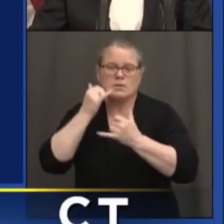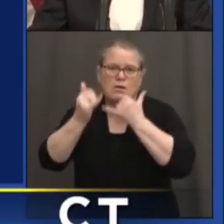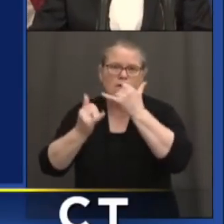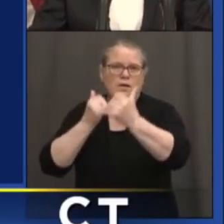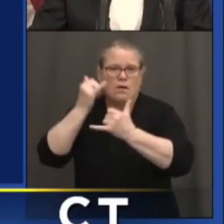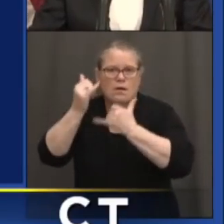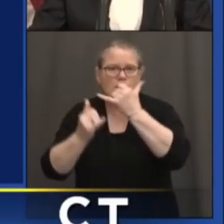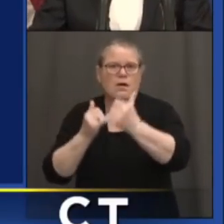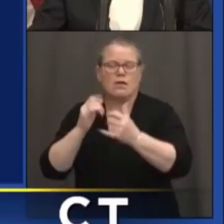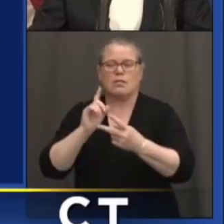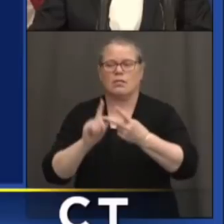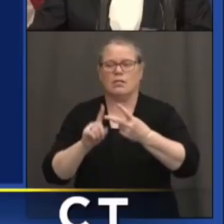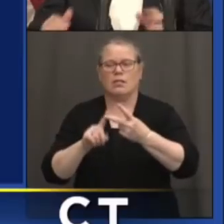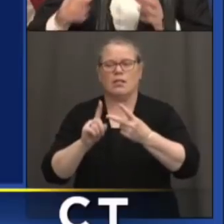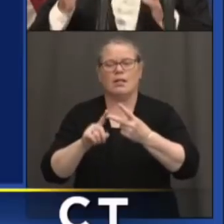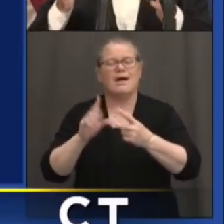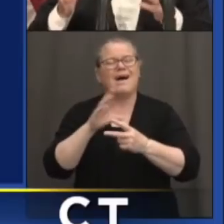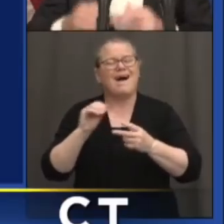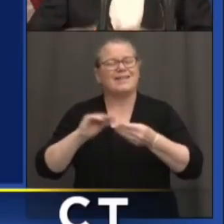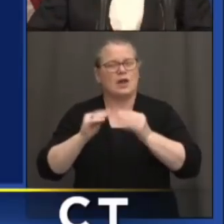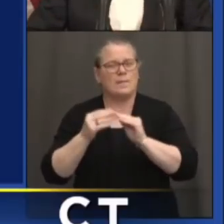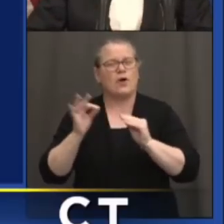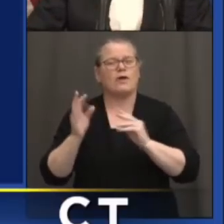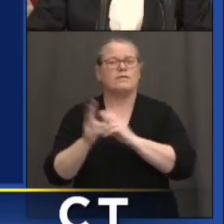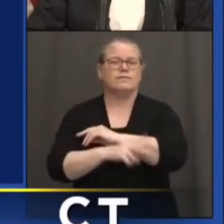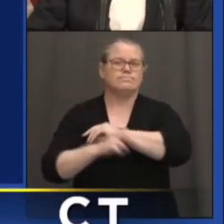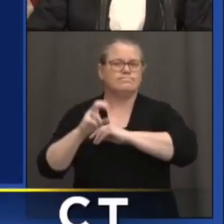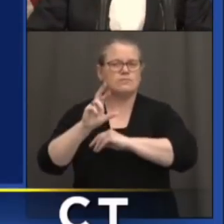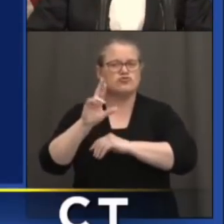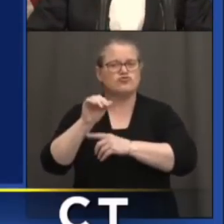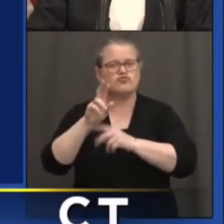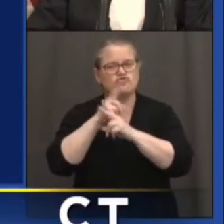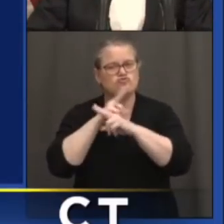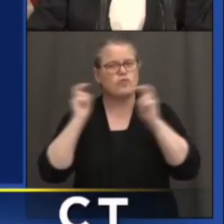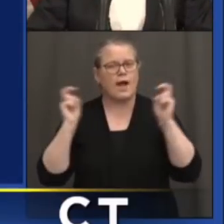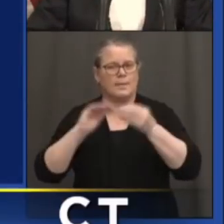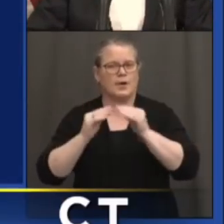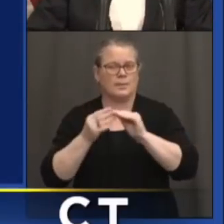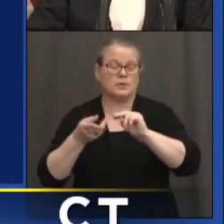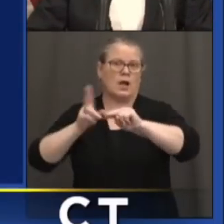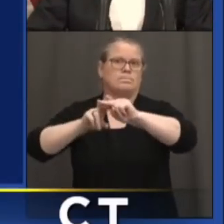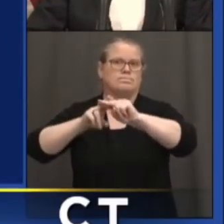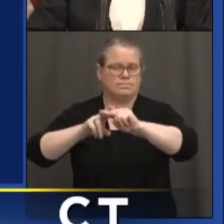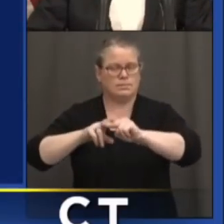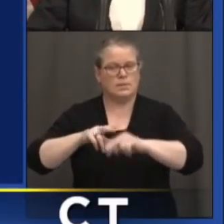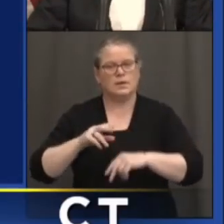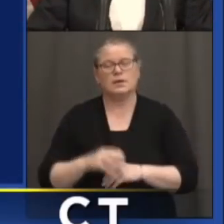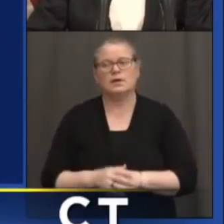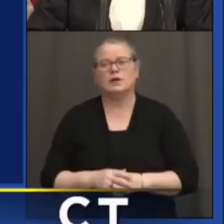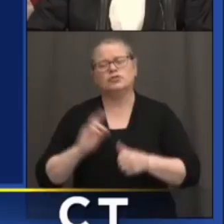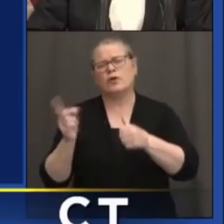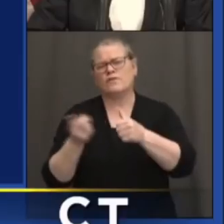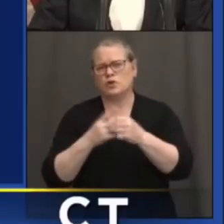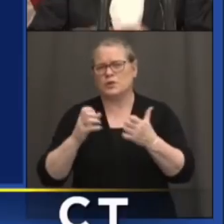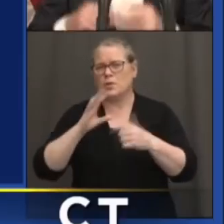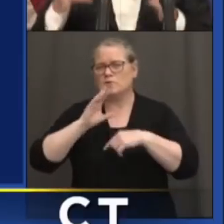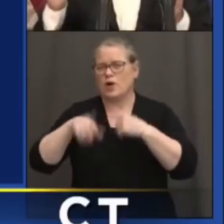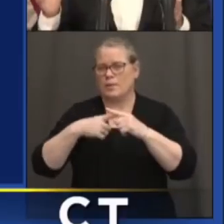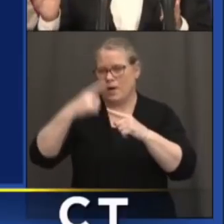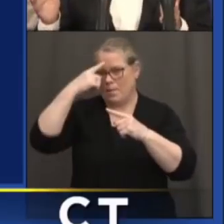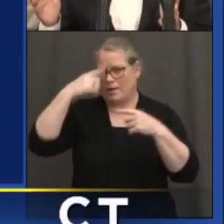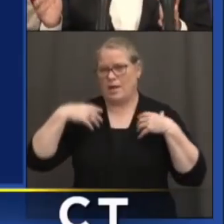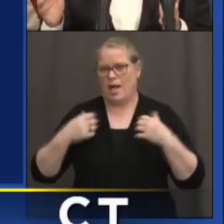as well. So first, let's just talk about the mental health. And I've got a friend I'm going to introduce.